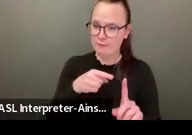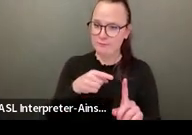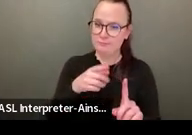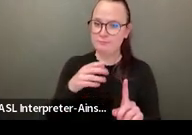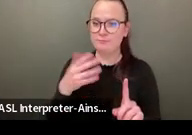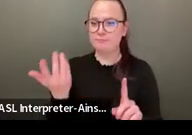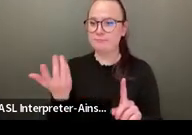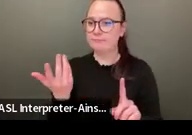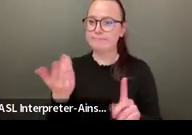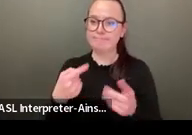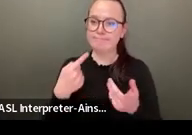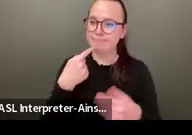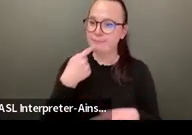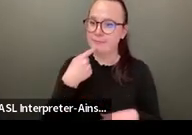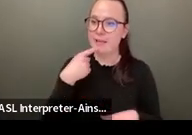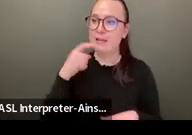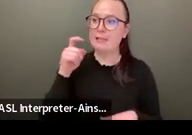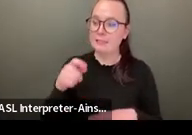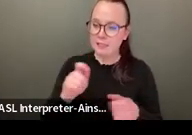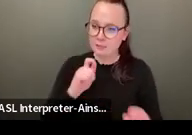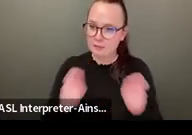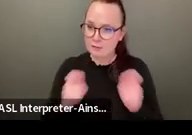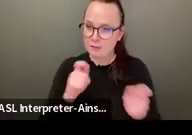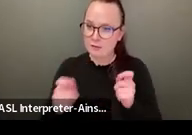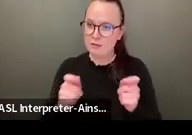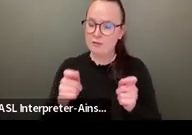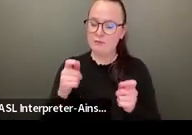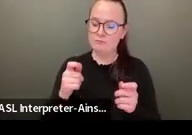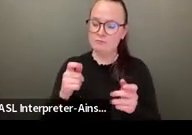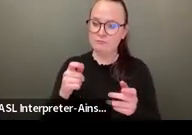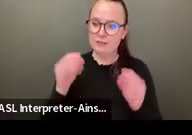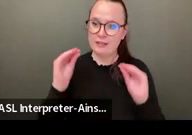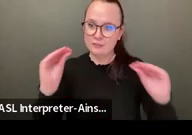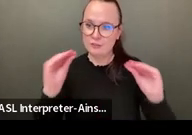that you're saying needs specially designed instruction for reading comprehension for